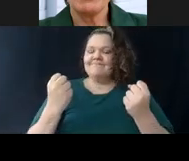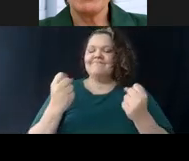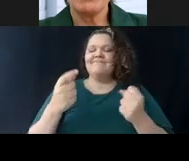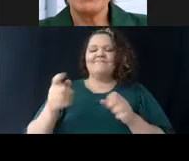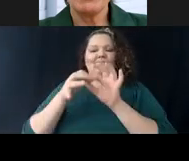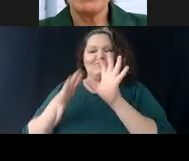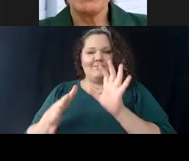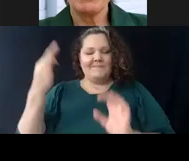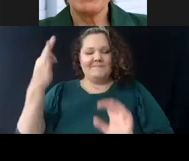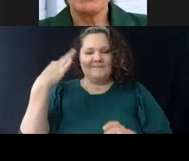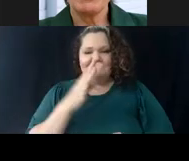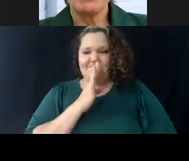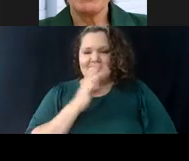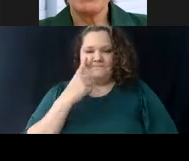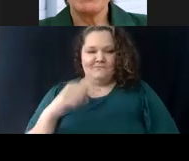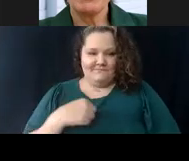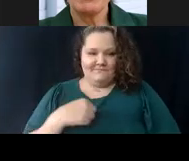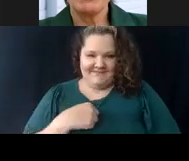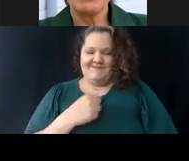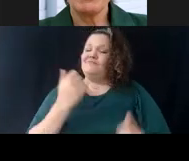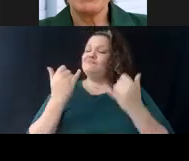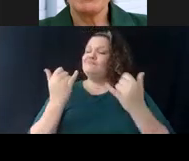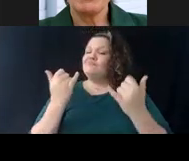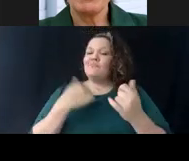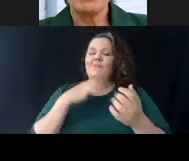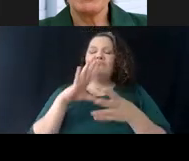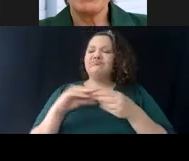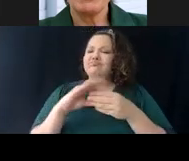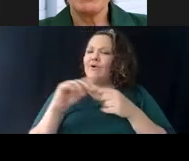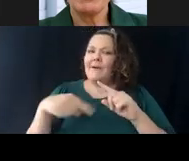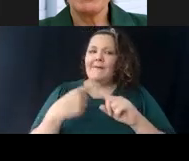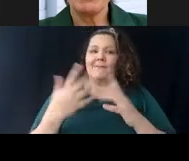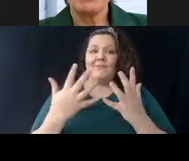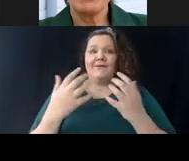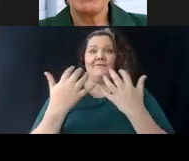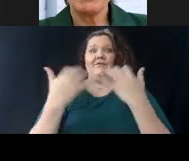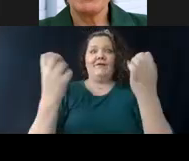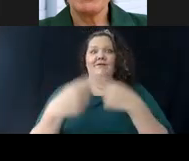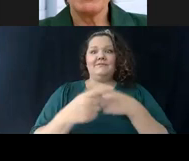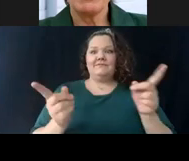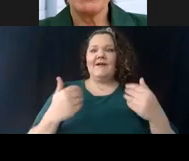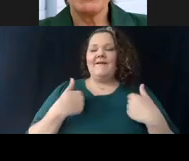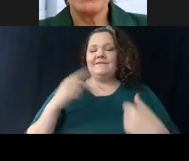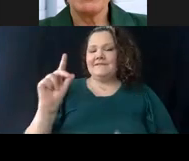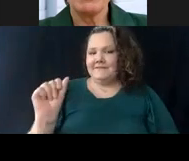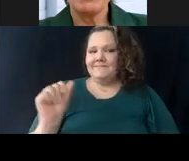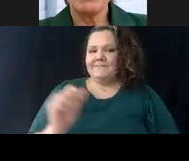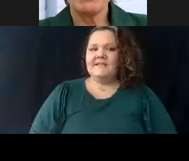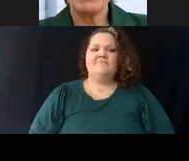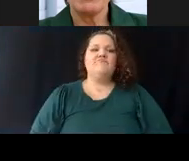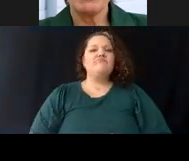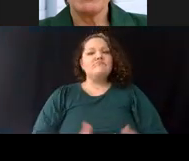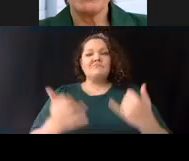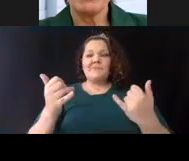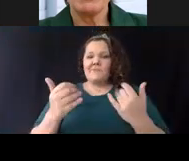You'll notice that I'm using American Sign Language, and the interpreter, Amanda, is speaking for me. My part of the presentation